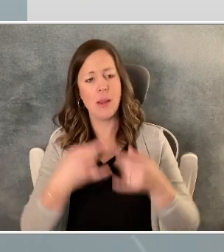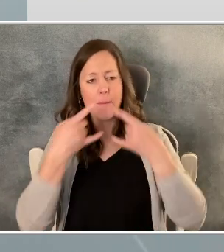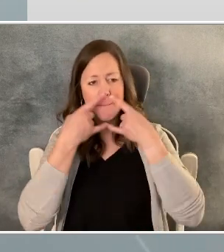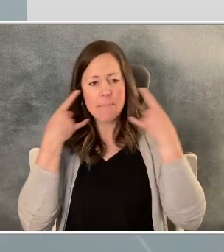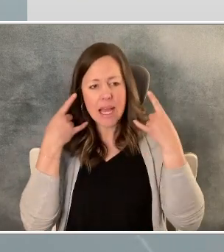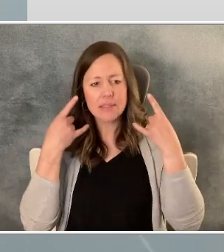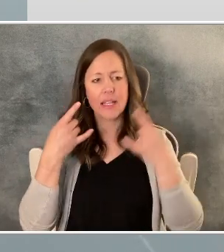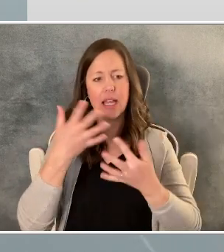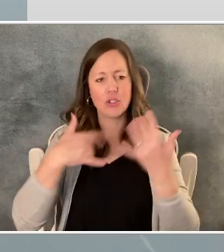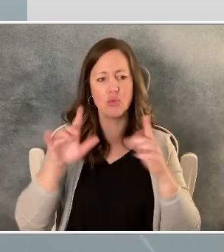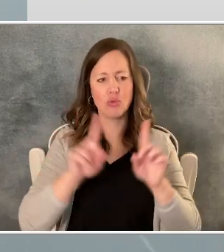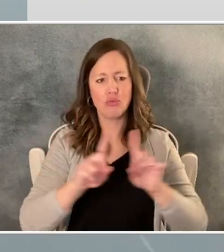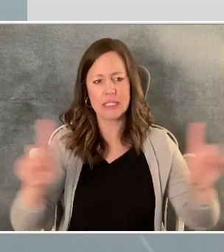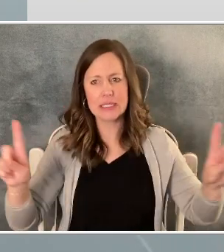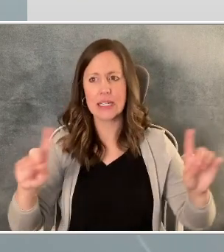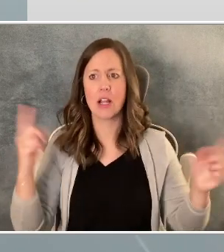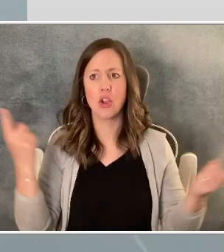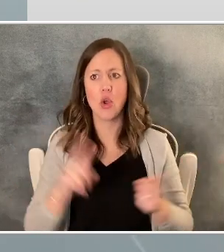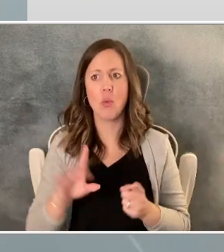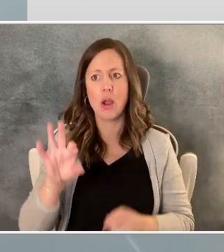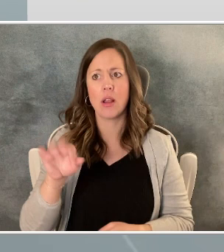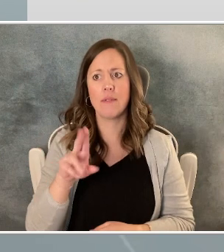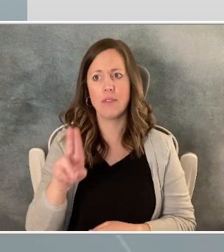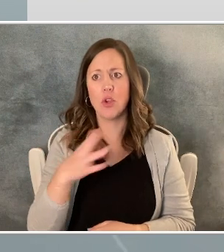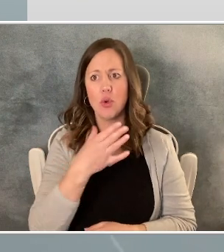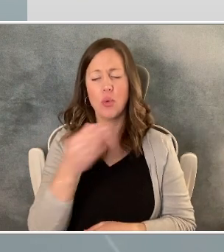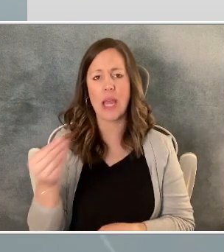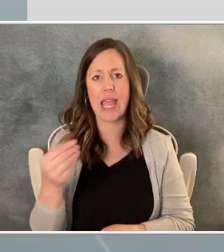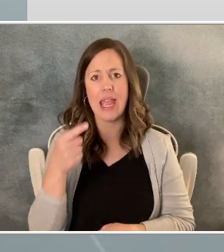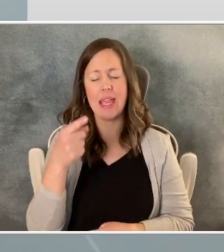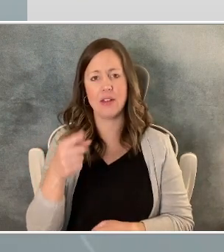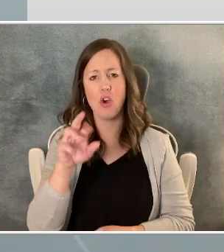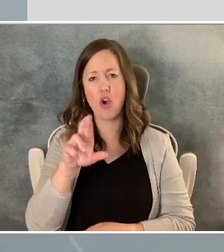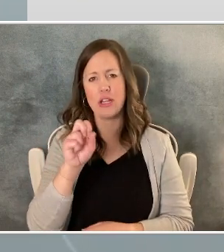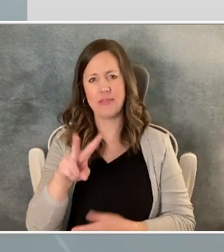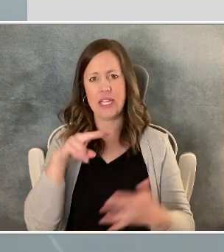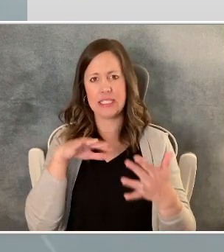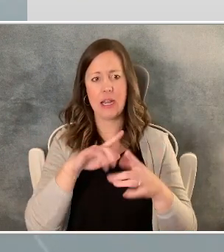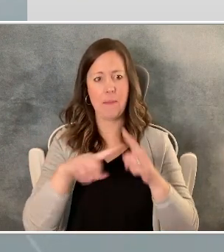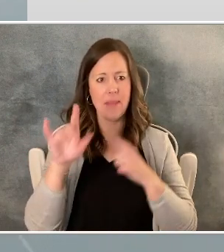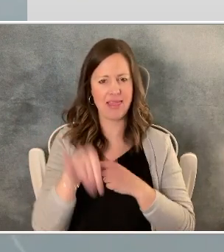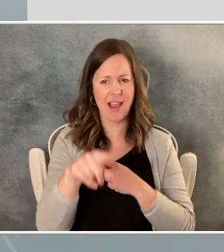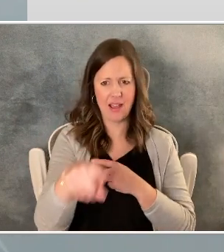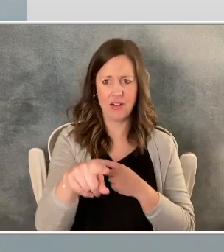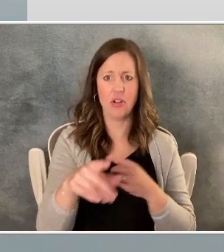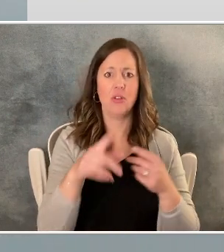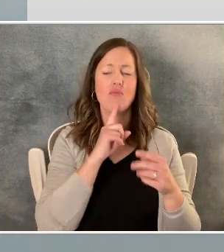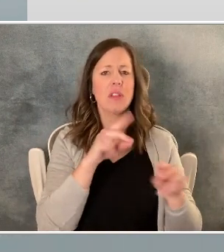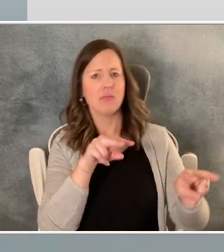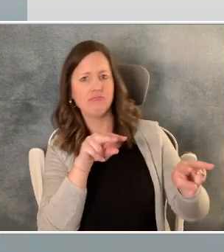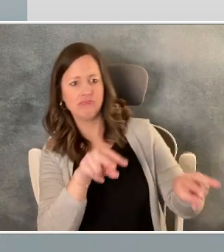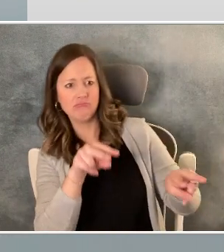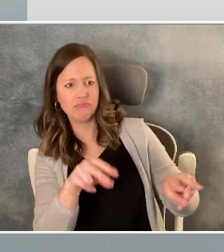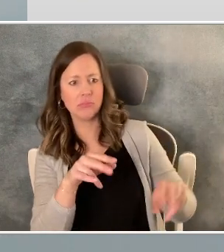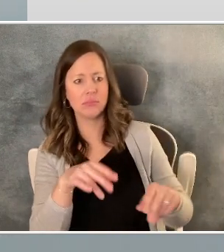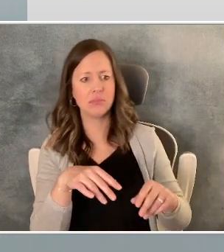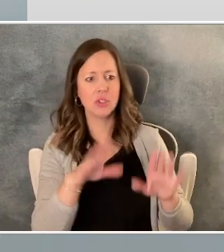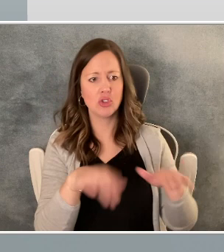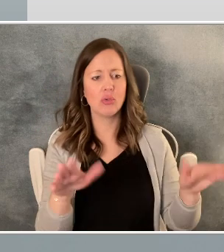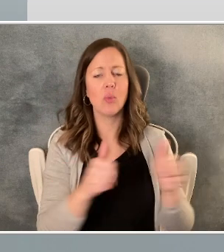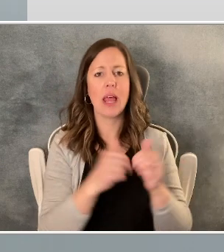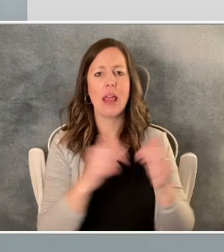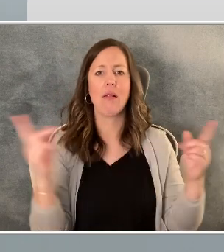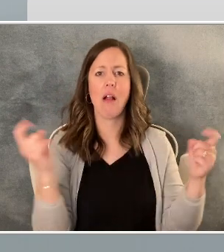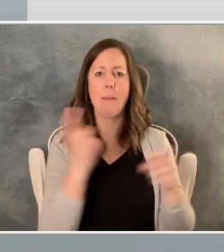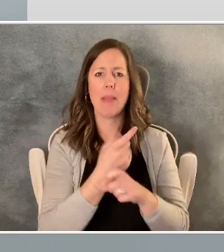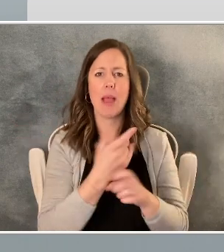and RSV cases, but this new study looked even closer at young children with complex medical issues. So what did it find?